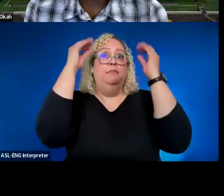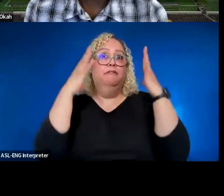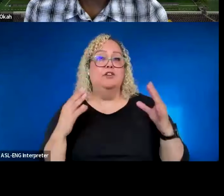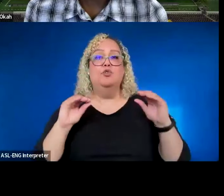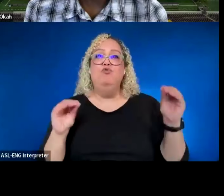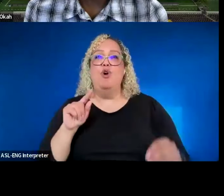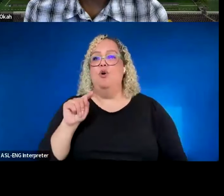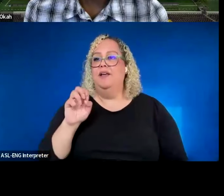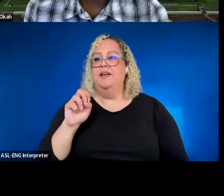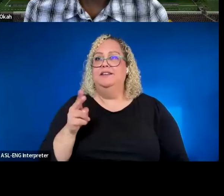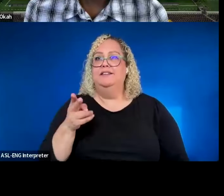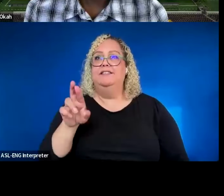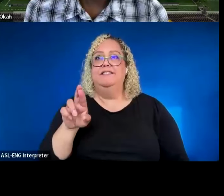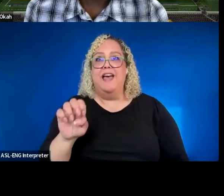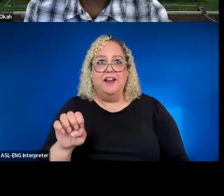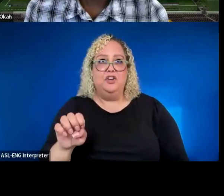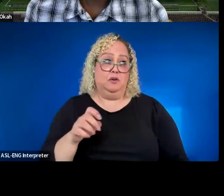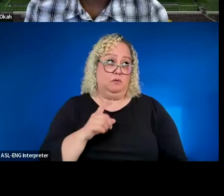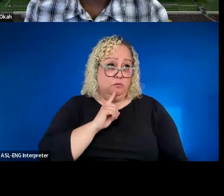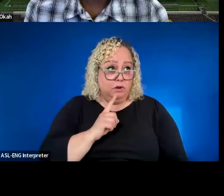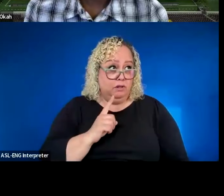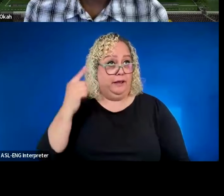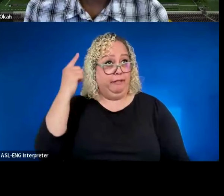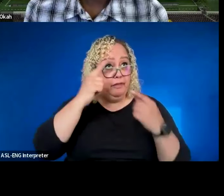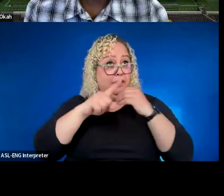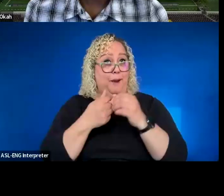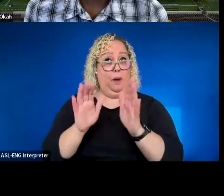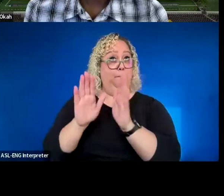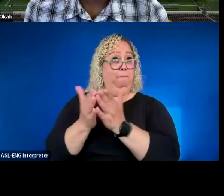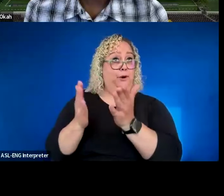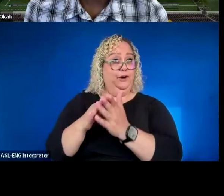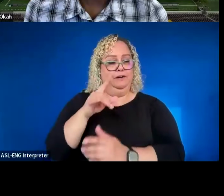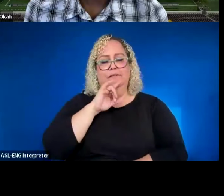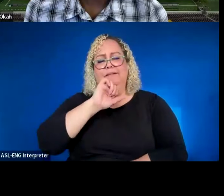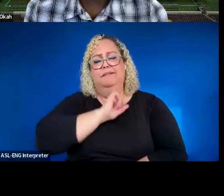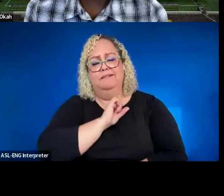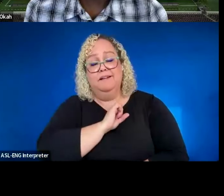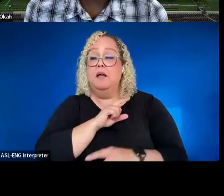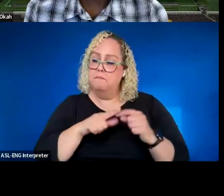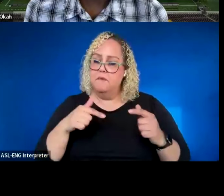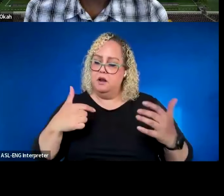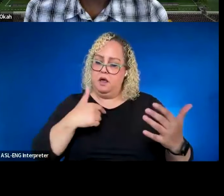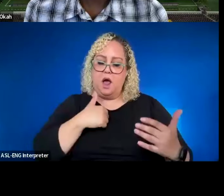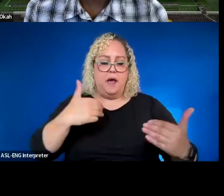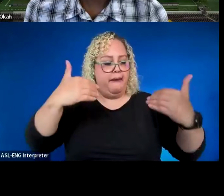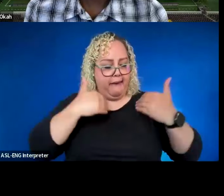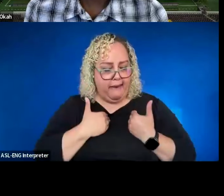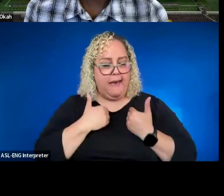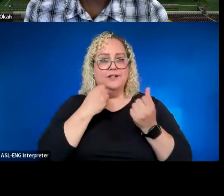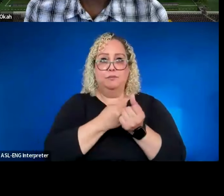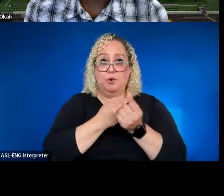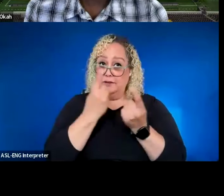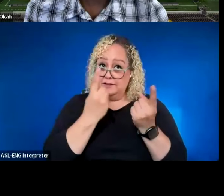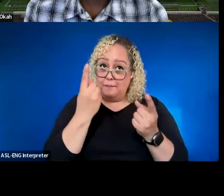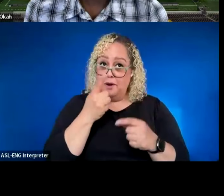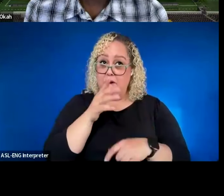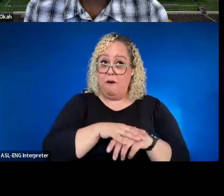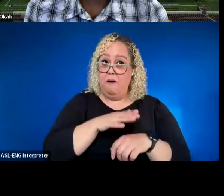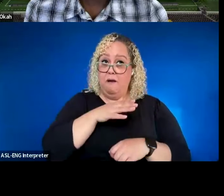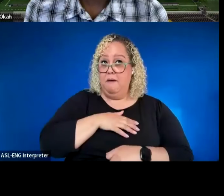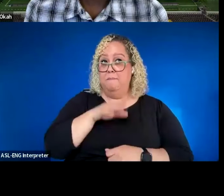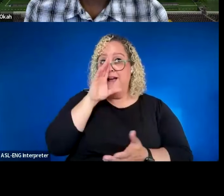trying to even think about a book. And I had the support of someone who was on my dissertation committee, albeit she was